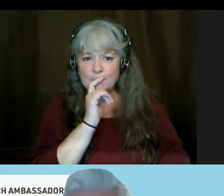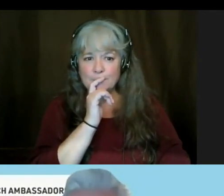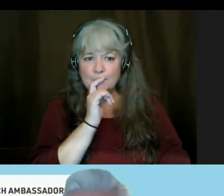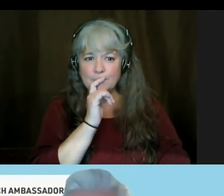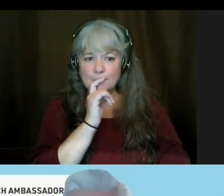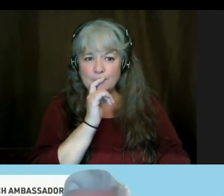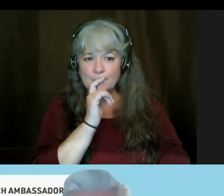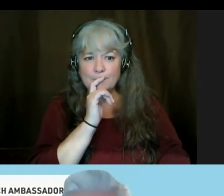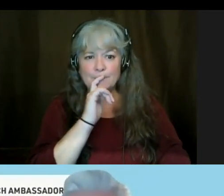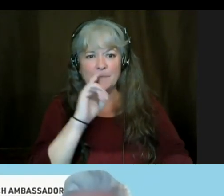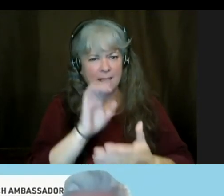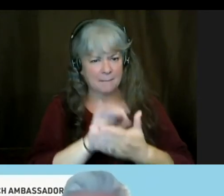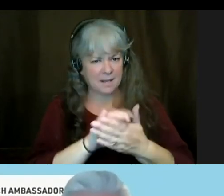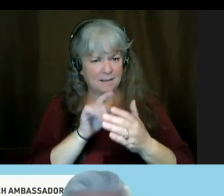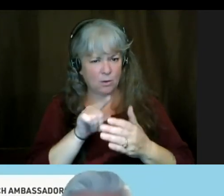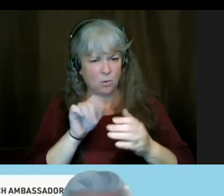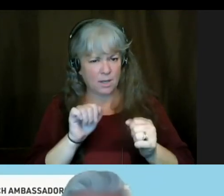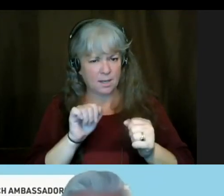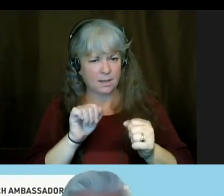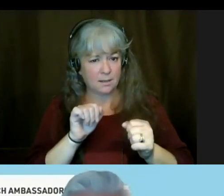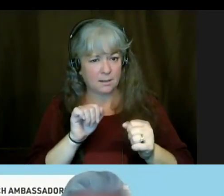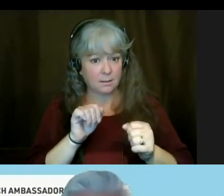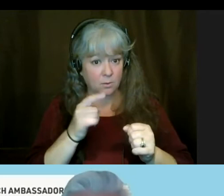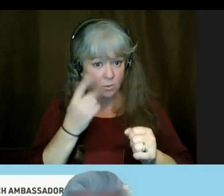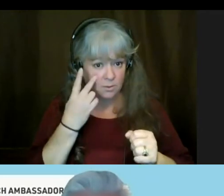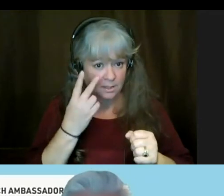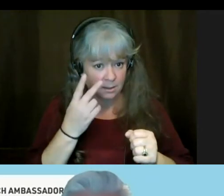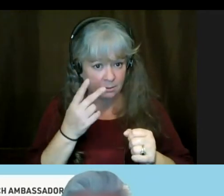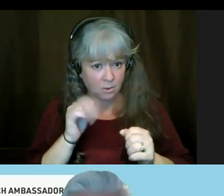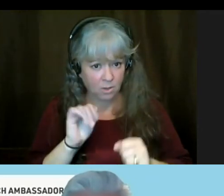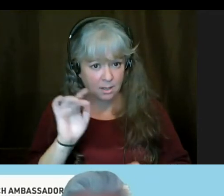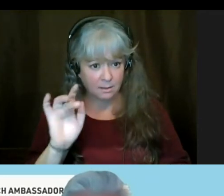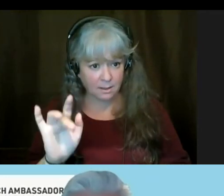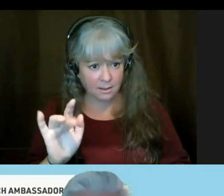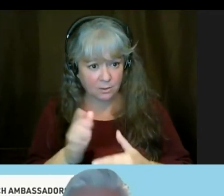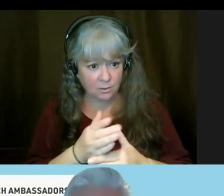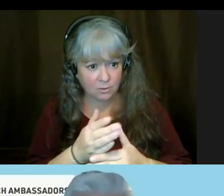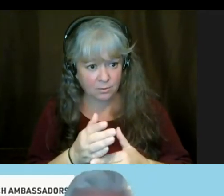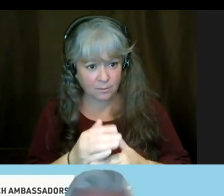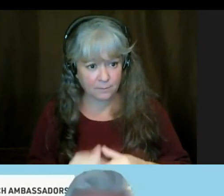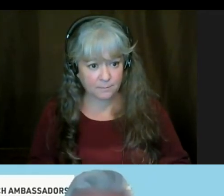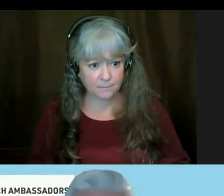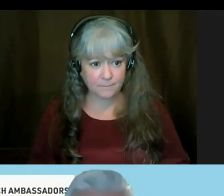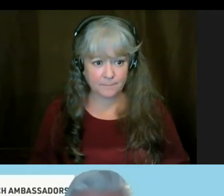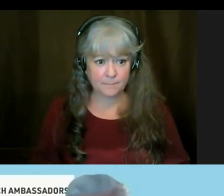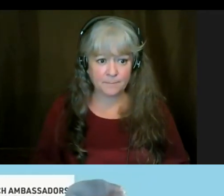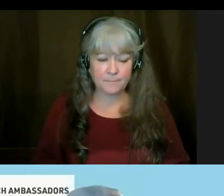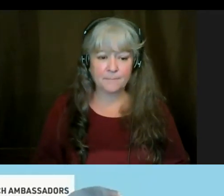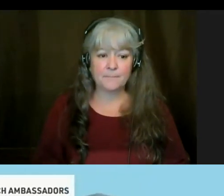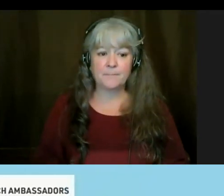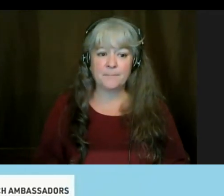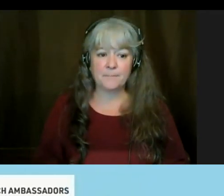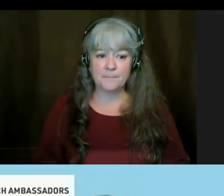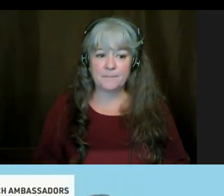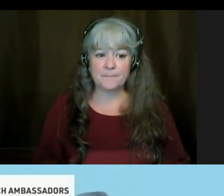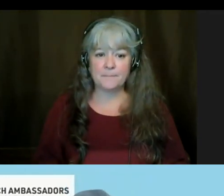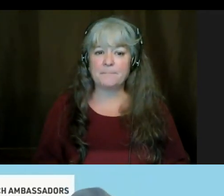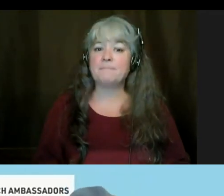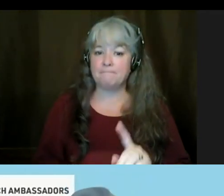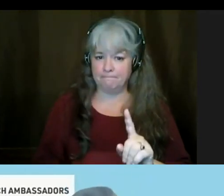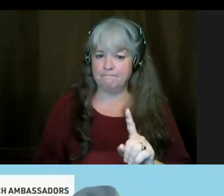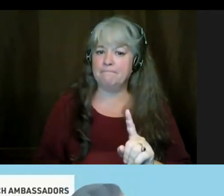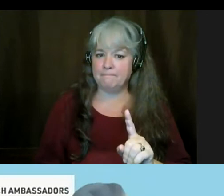Believe you can do that. Do you not see the ability to do it, Renee? Yep, I can. Okay. Let me find